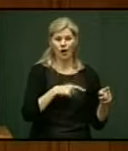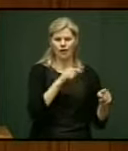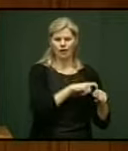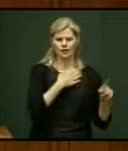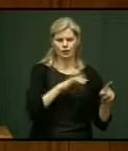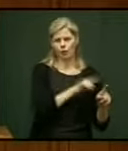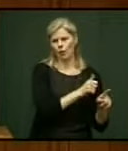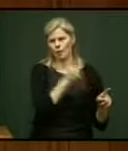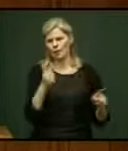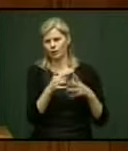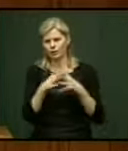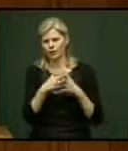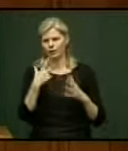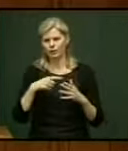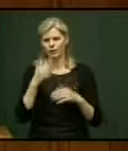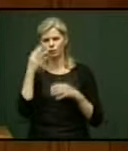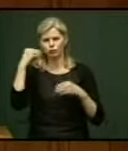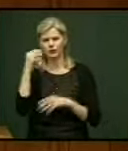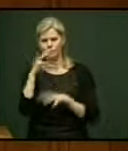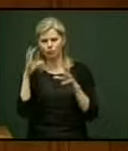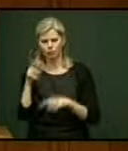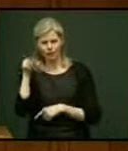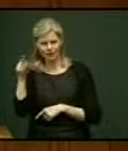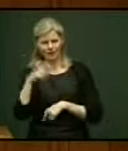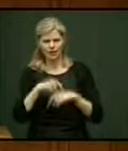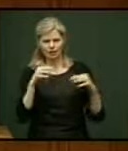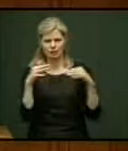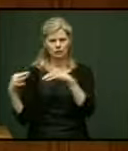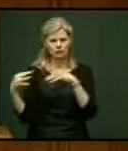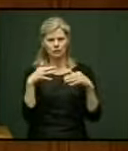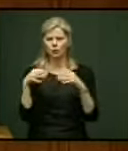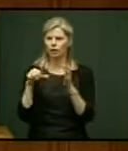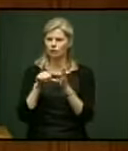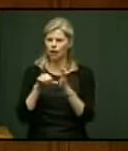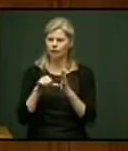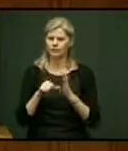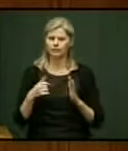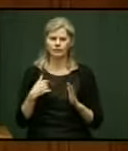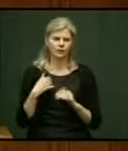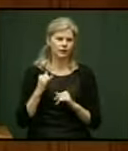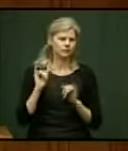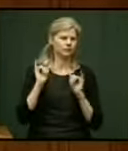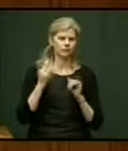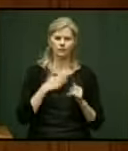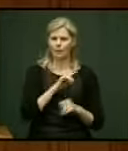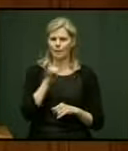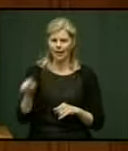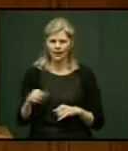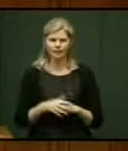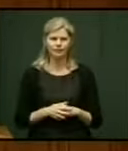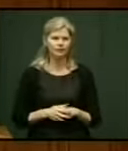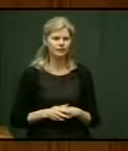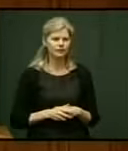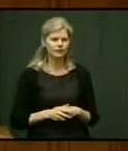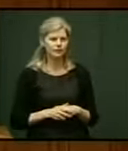George W. Bush. After some time working and traveling in Europe, I was fortunate enough to receive a scholarship